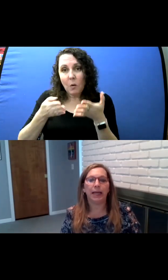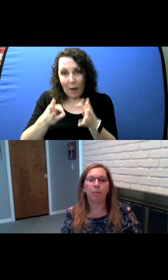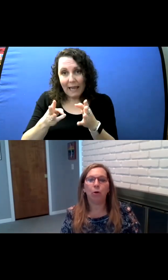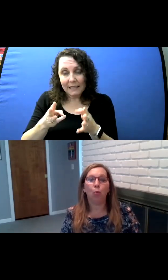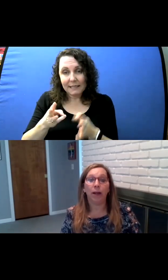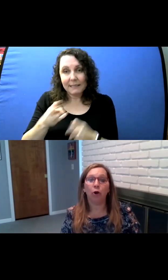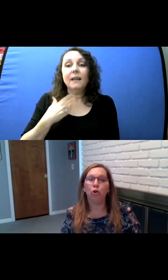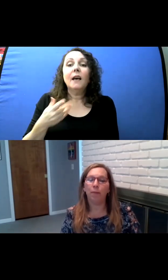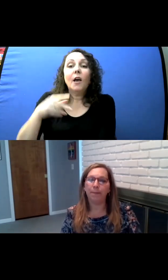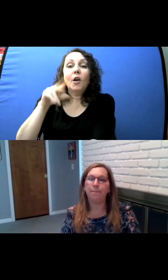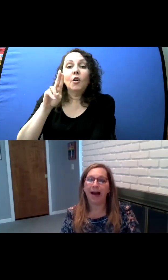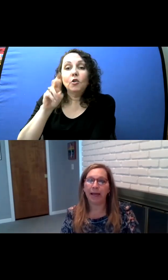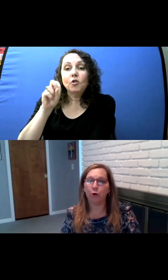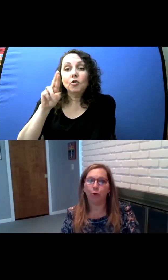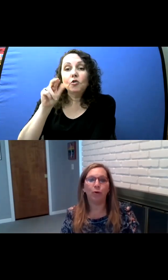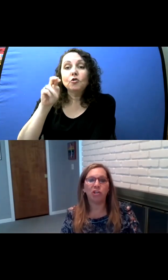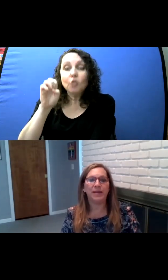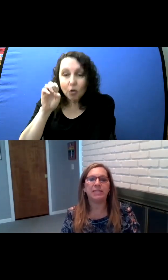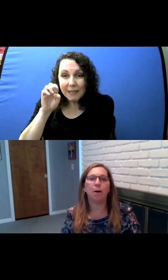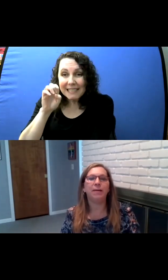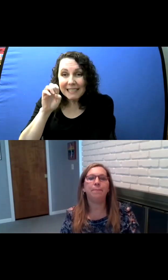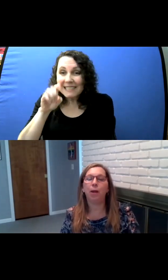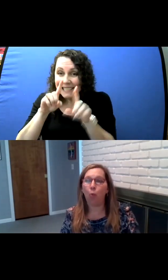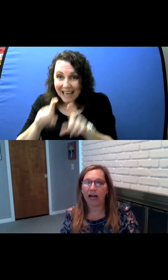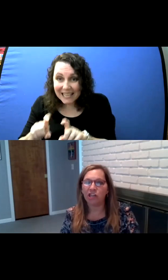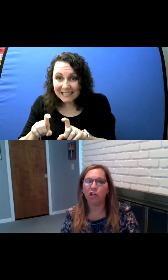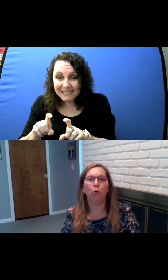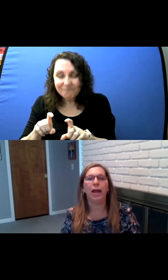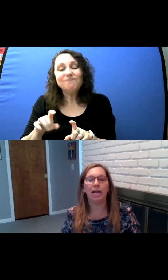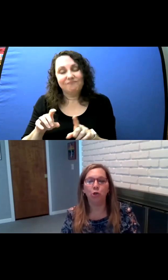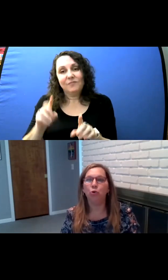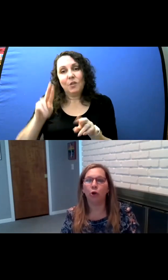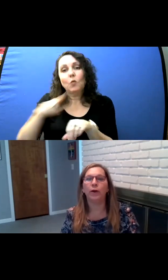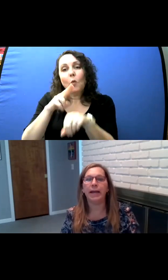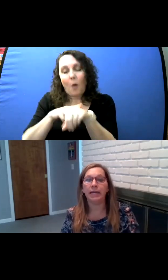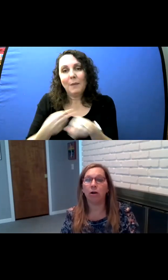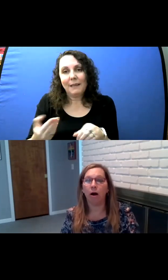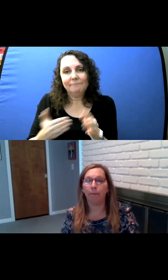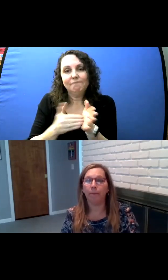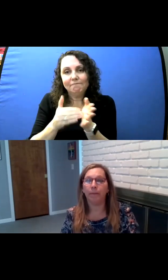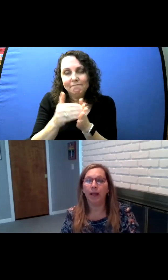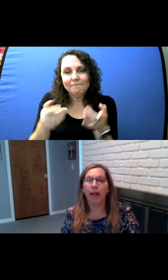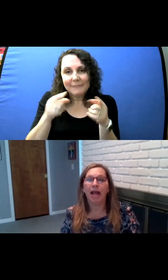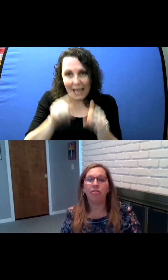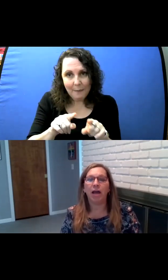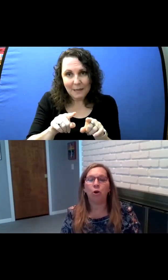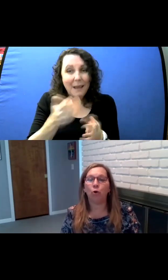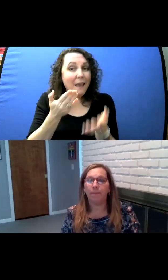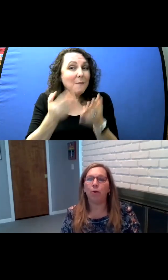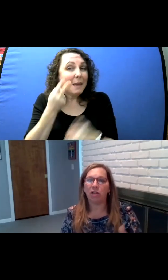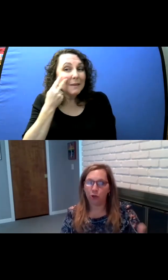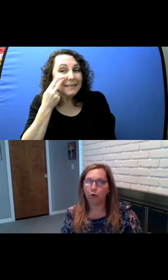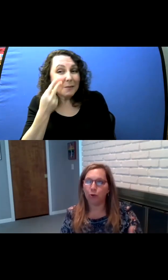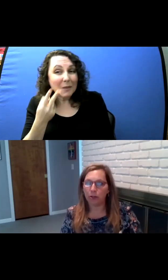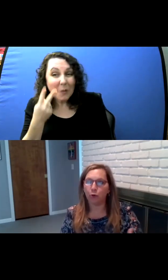to a lab where you may be monitored, which means somebody may watch you as you urinate in a cup. And then, or